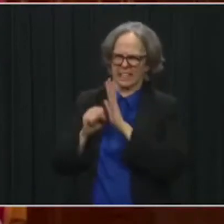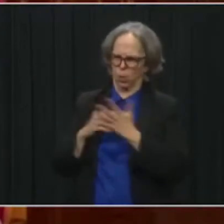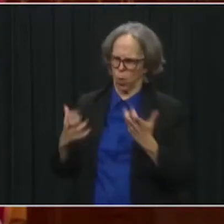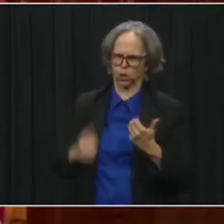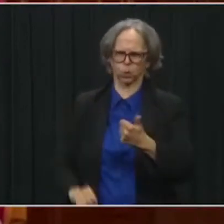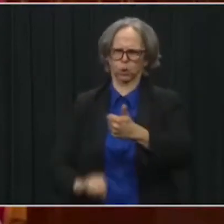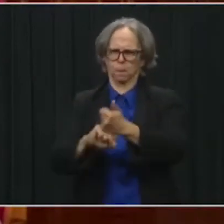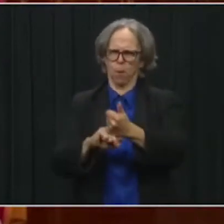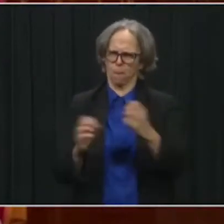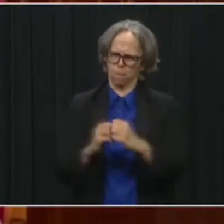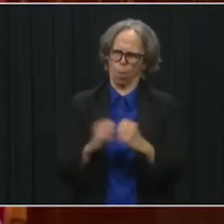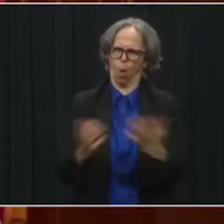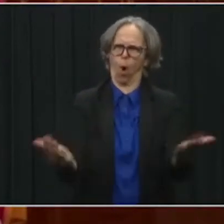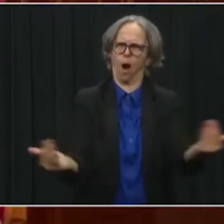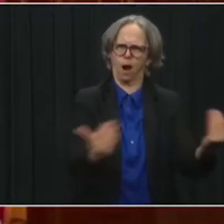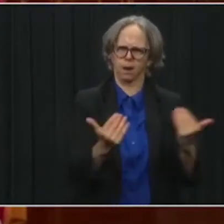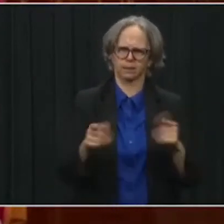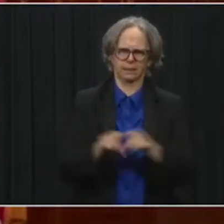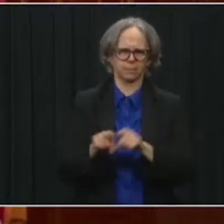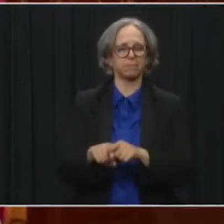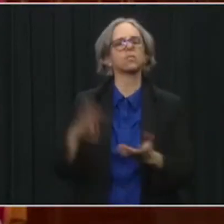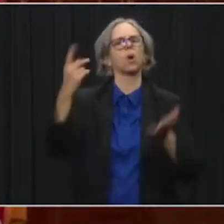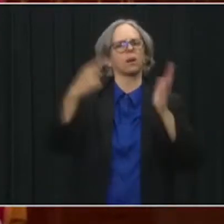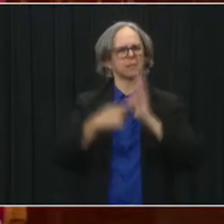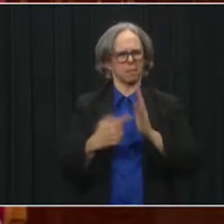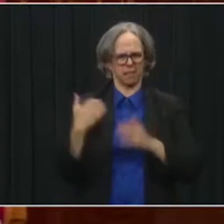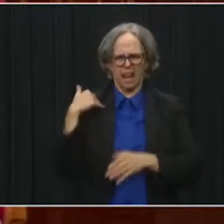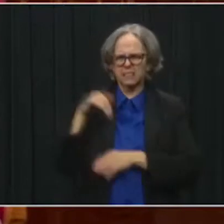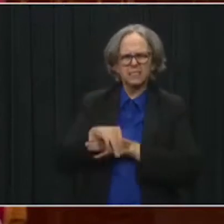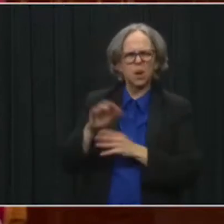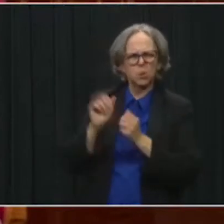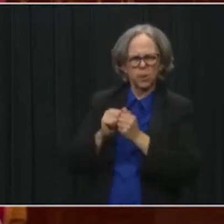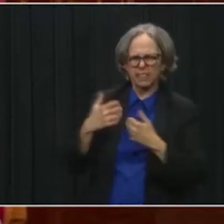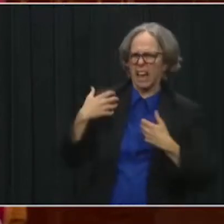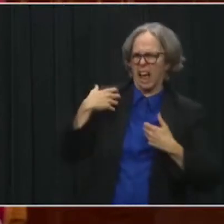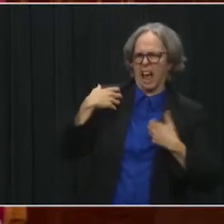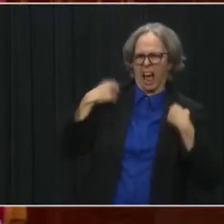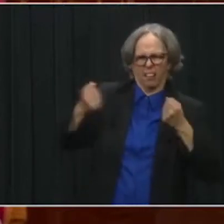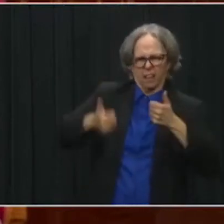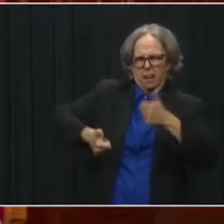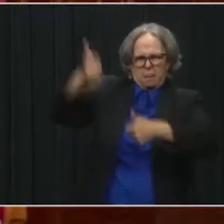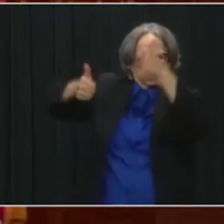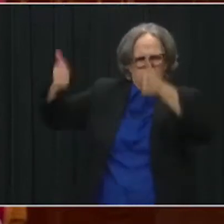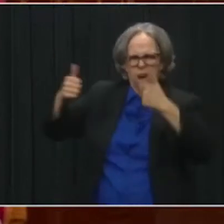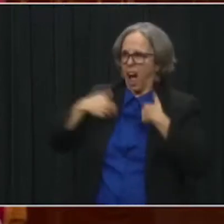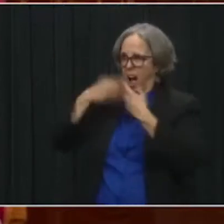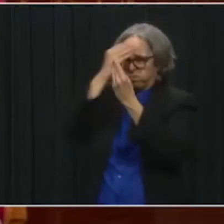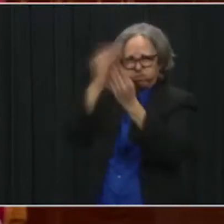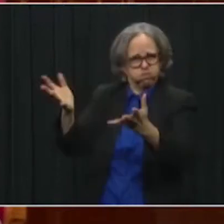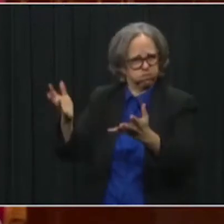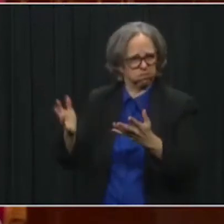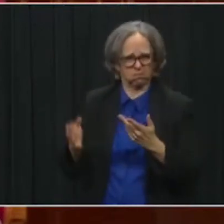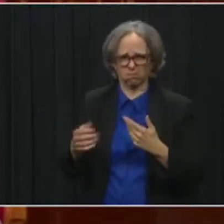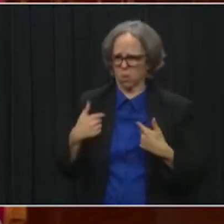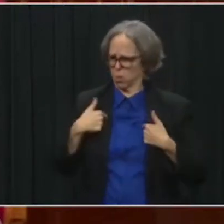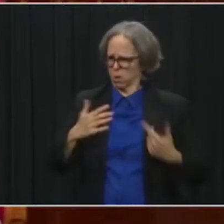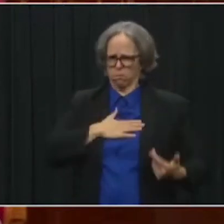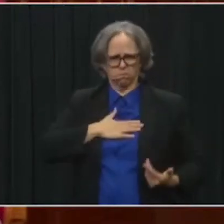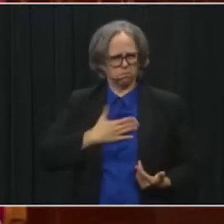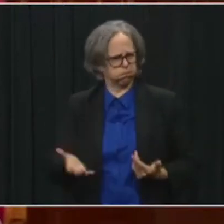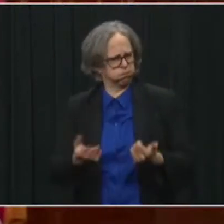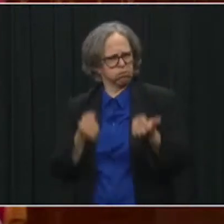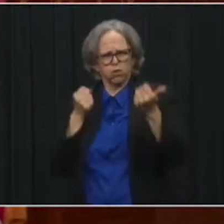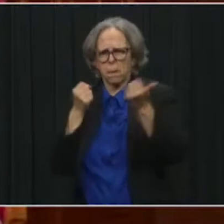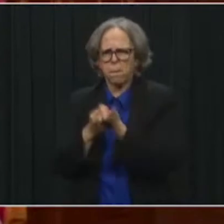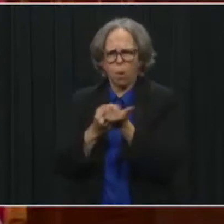to our health commissioners from around the state and told them that we want to support their efforts, whatever they want to do, whether it is for